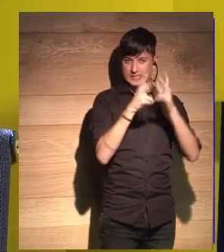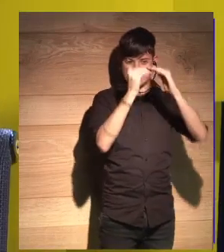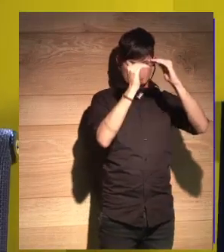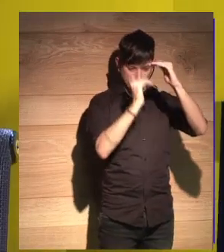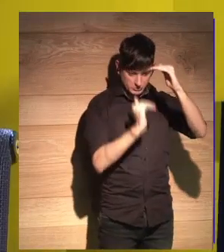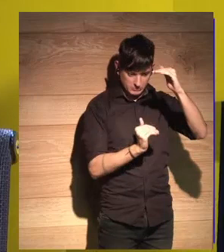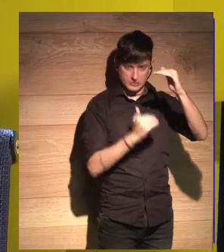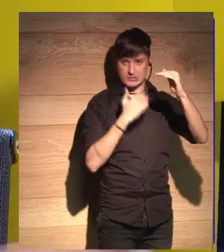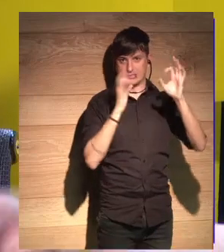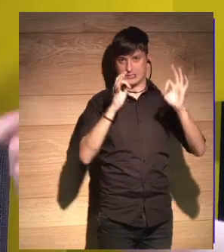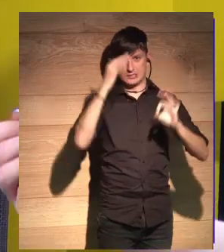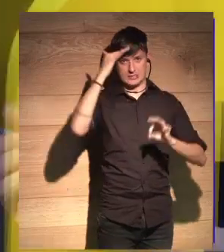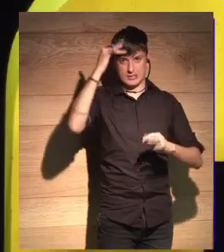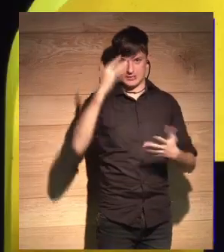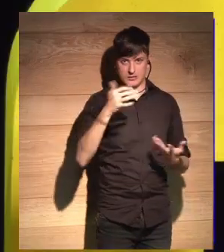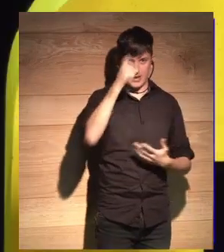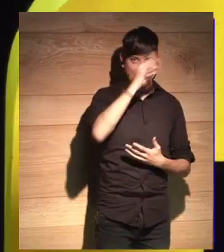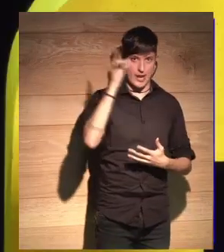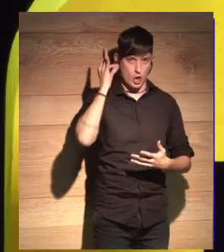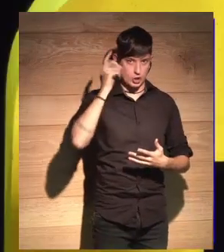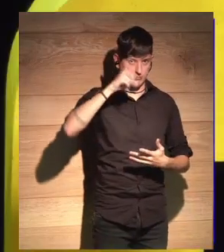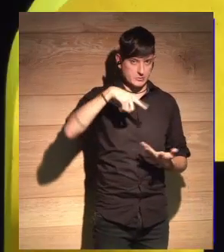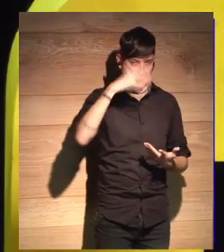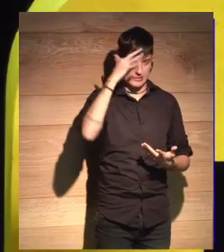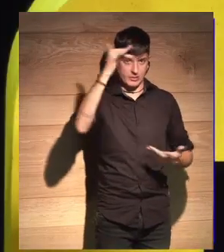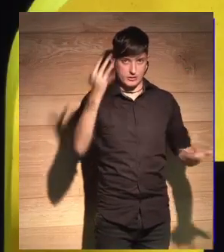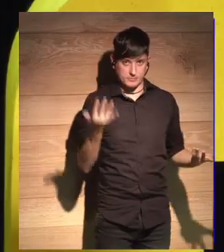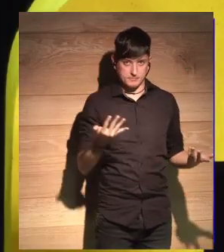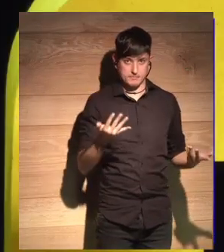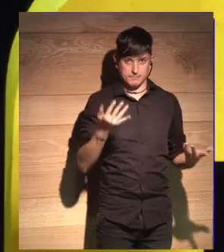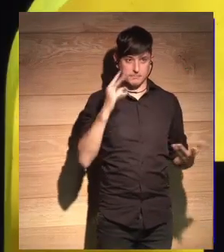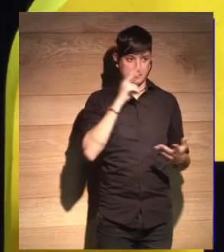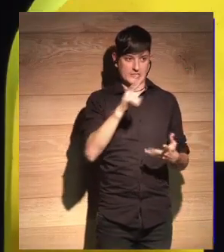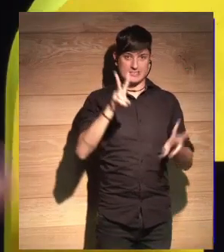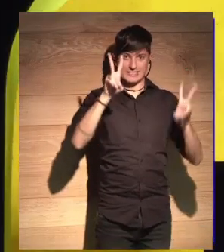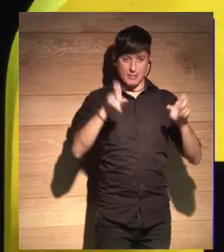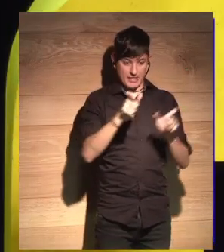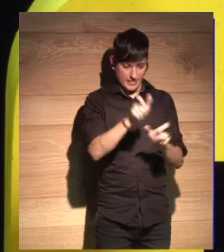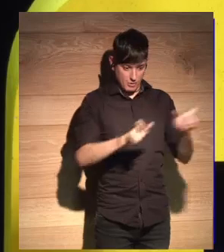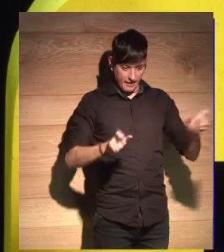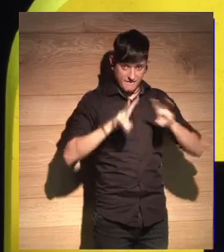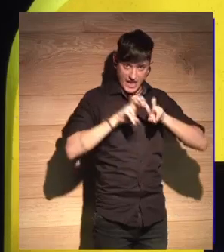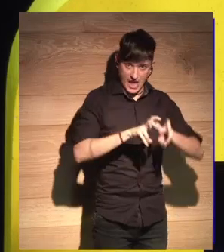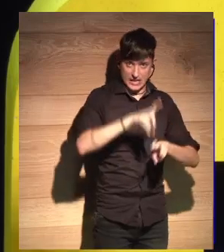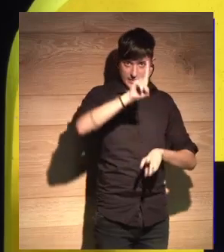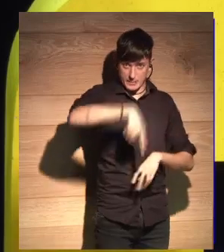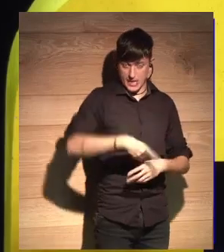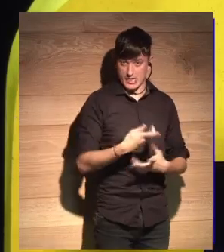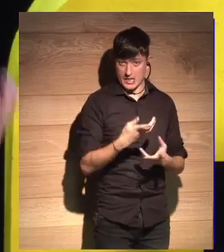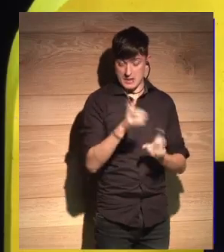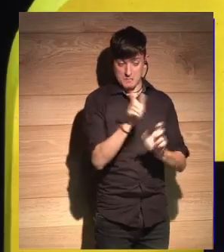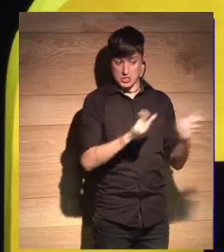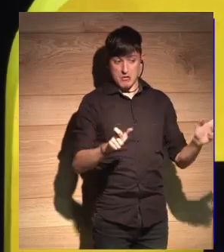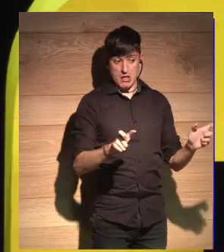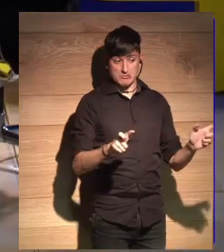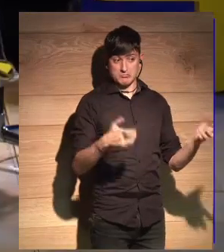it on a tiny phone now. Yeah, and demographic, and then people are not used to doing anything outside, so they just, I'm very upset,